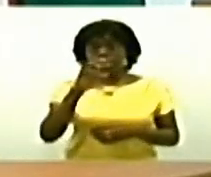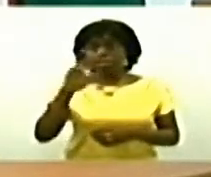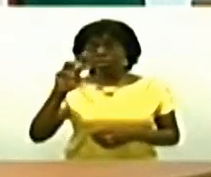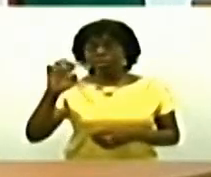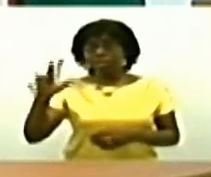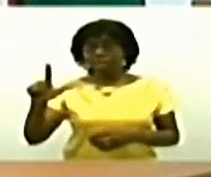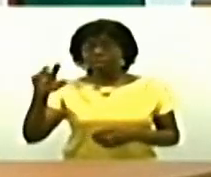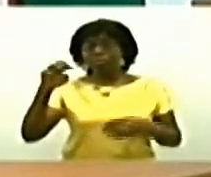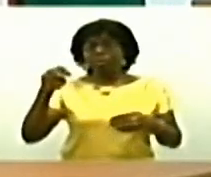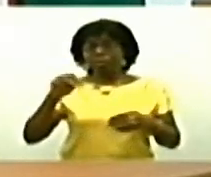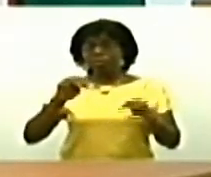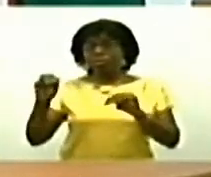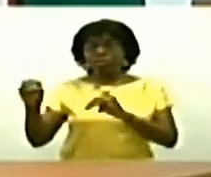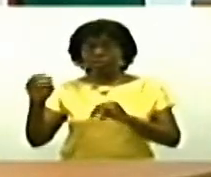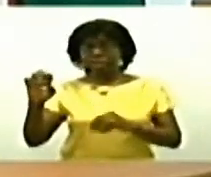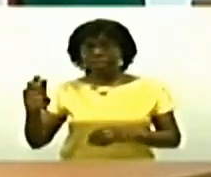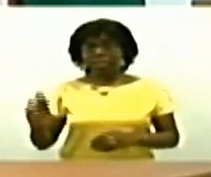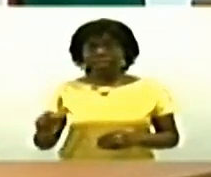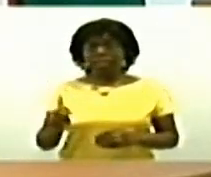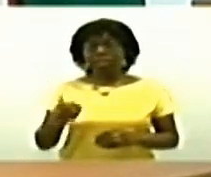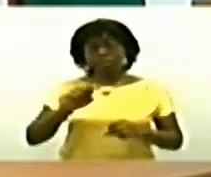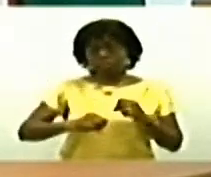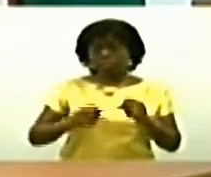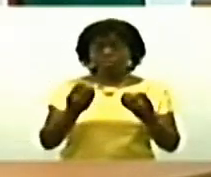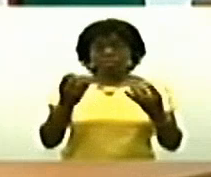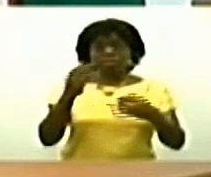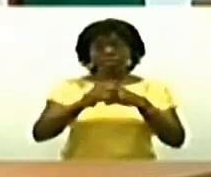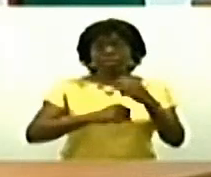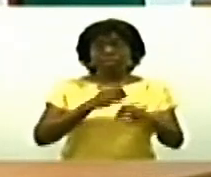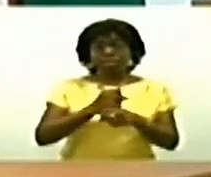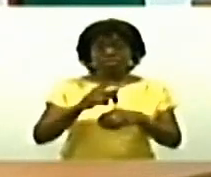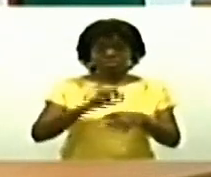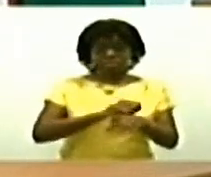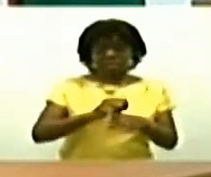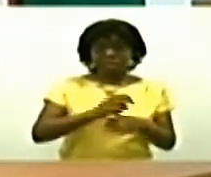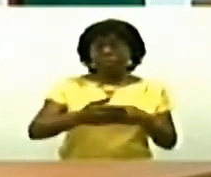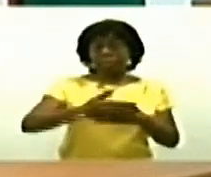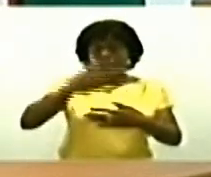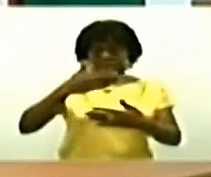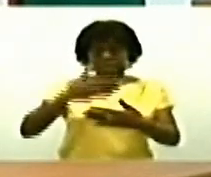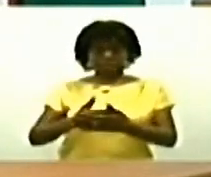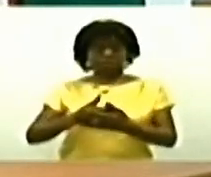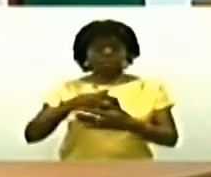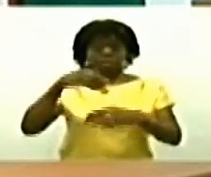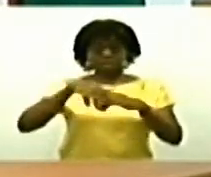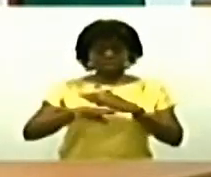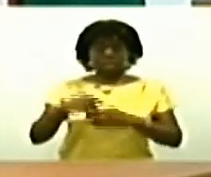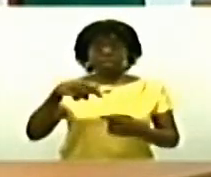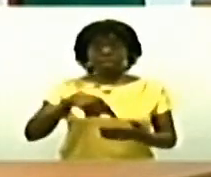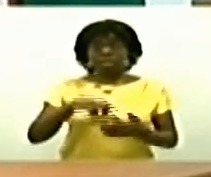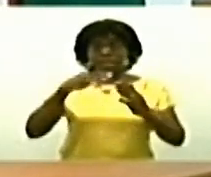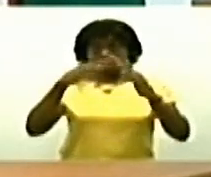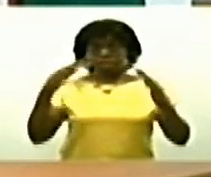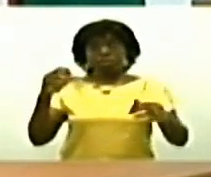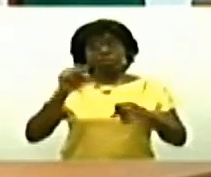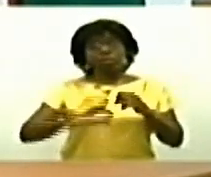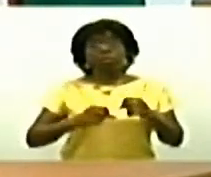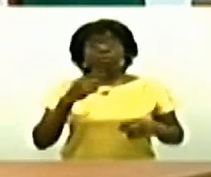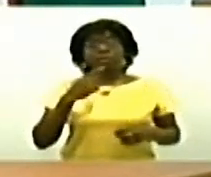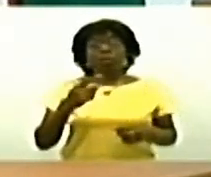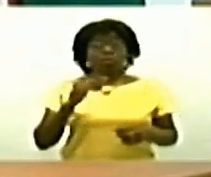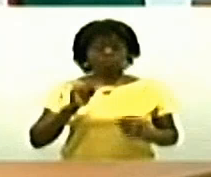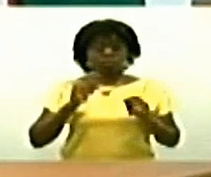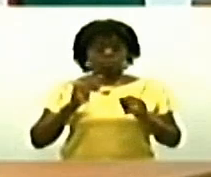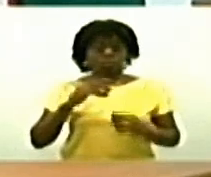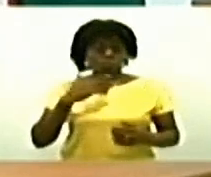And so I had many, many years of training before I entered this house, so I would say that I was well